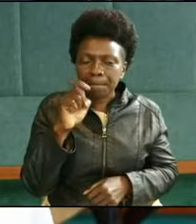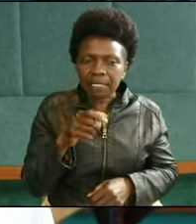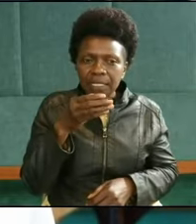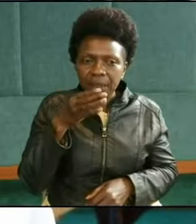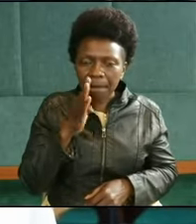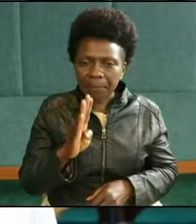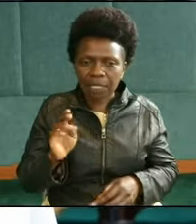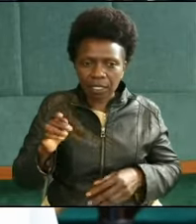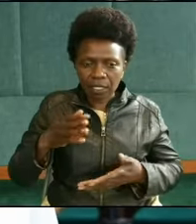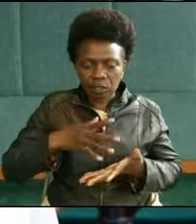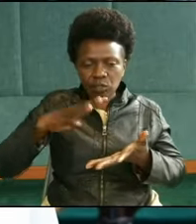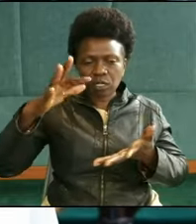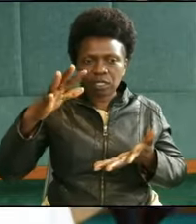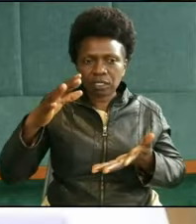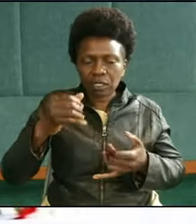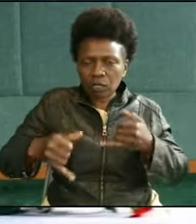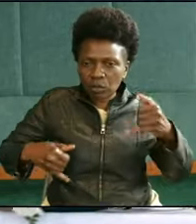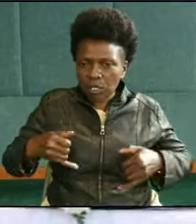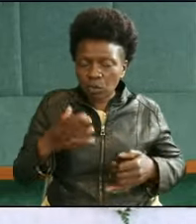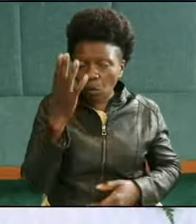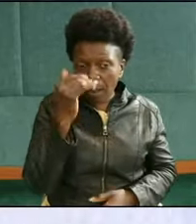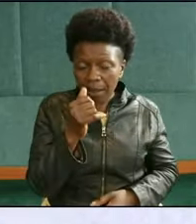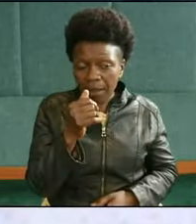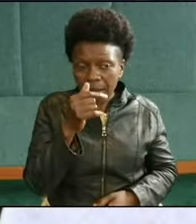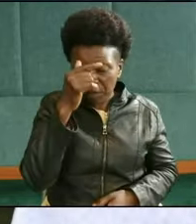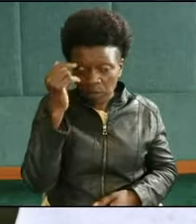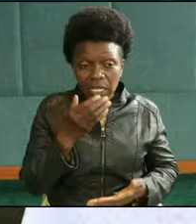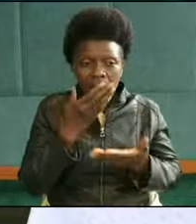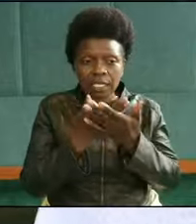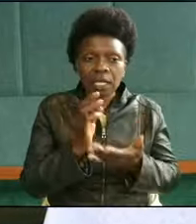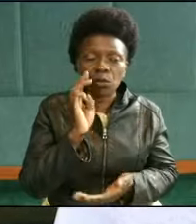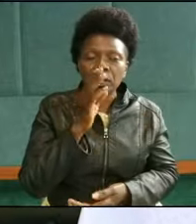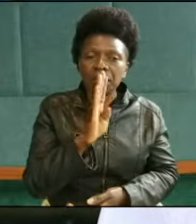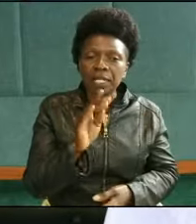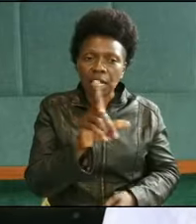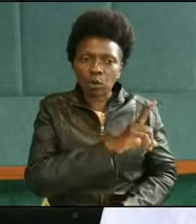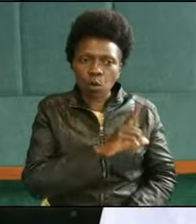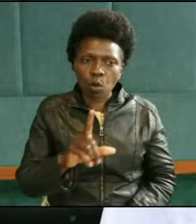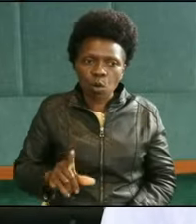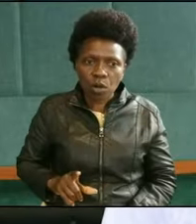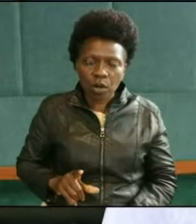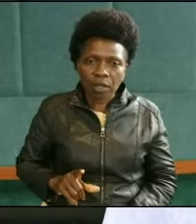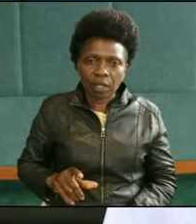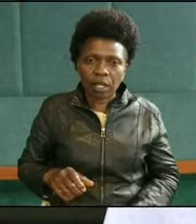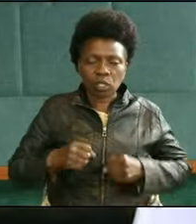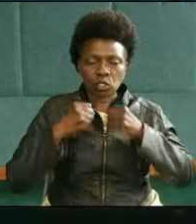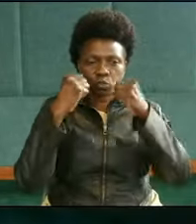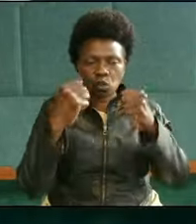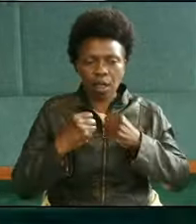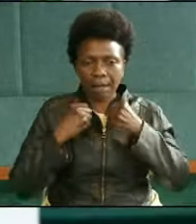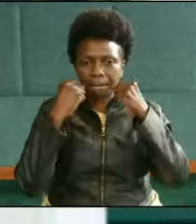joyous, glorious, because the answer would be the Lord, strong and